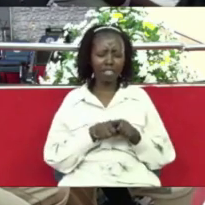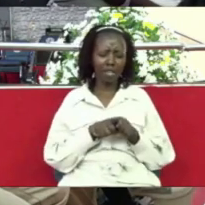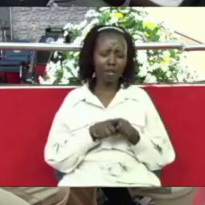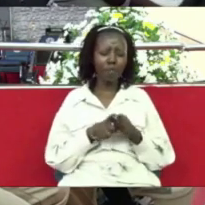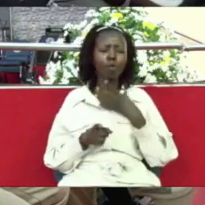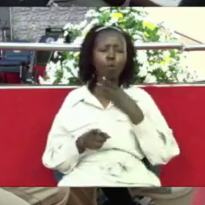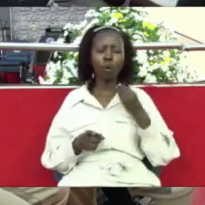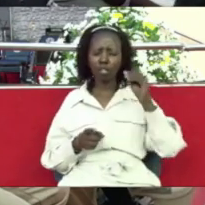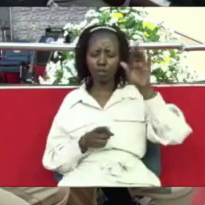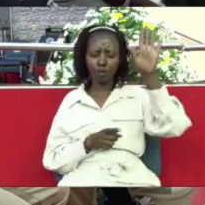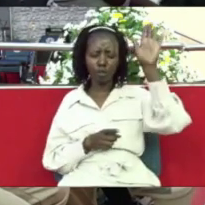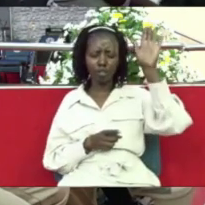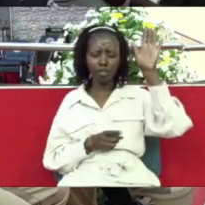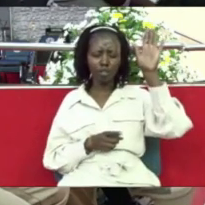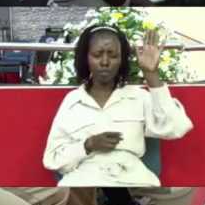desires.